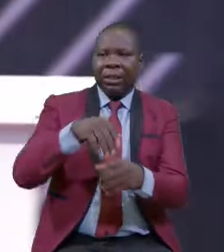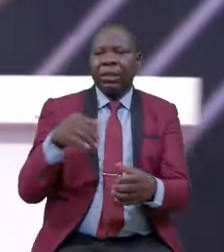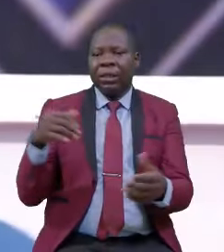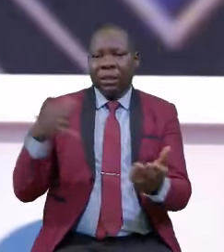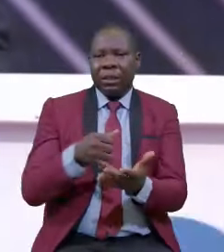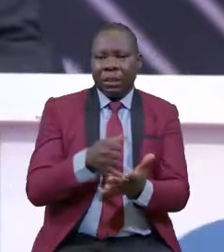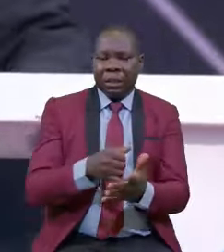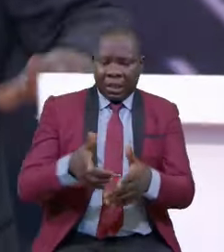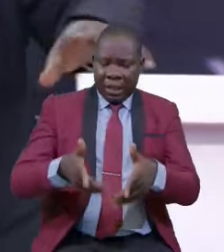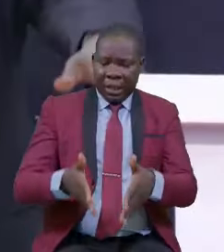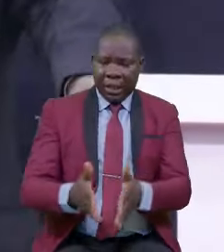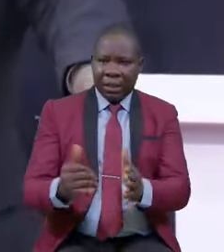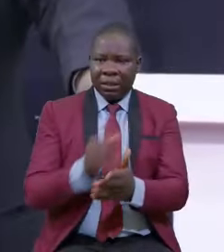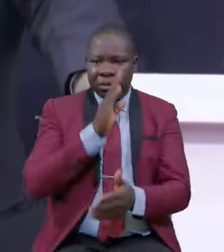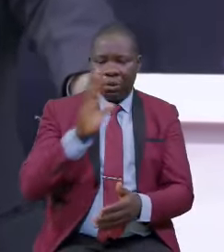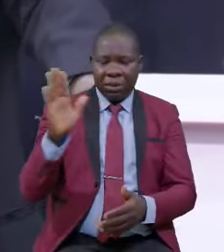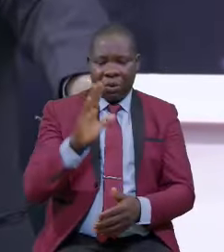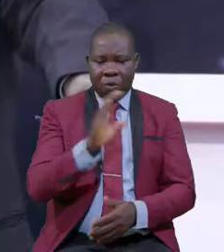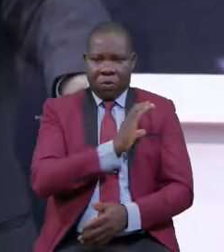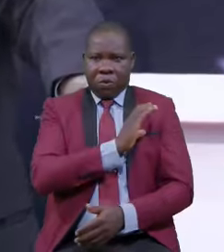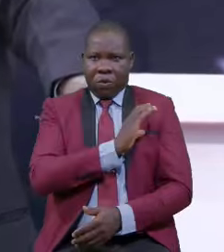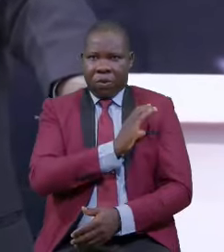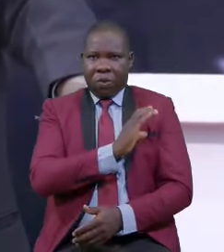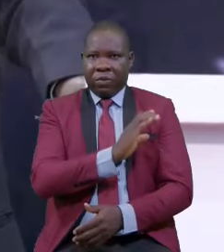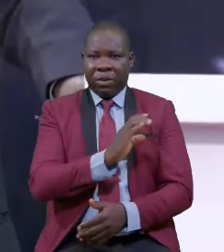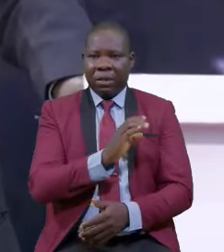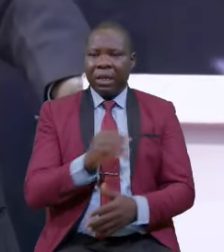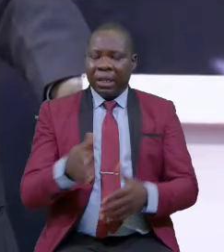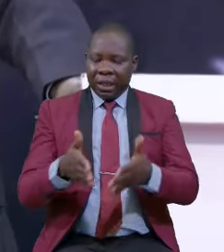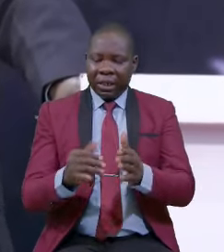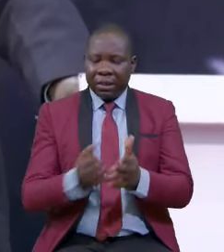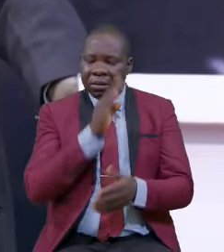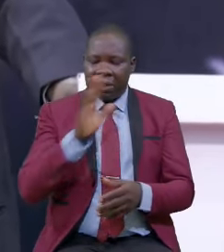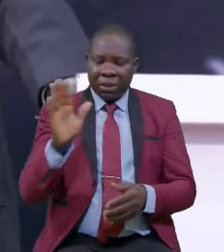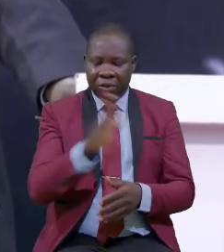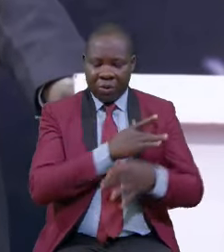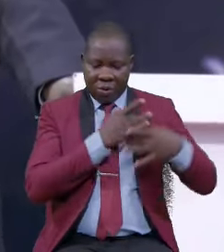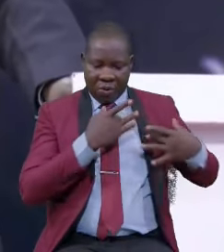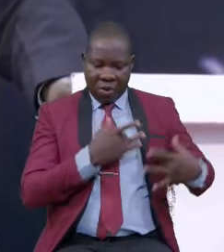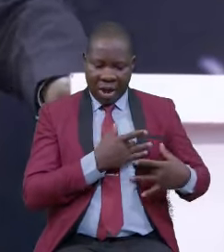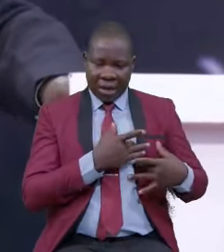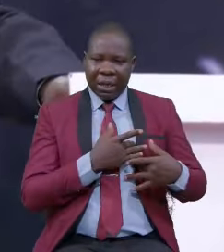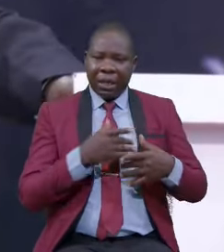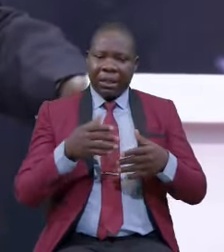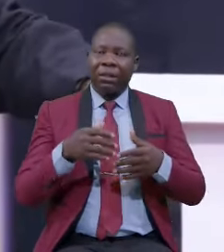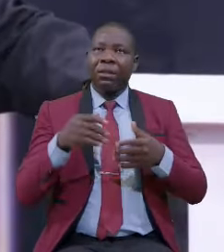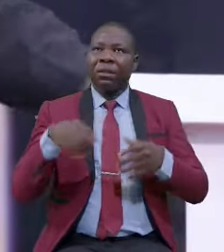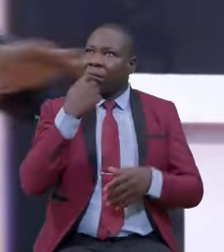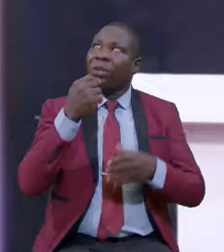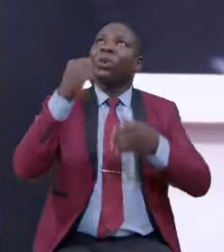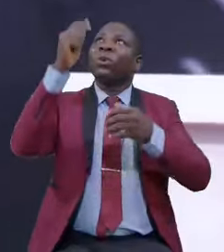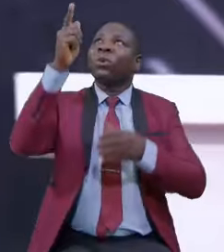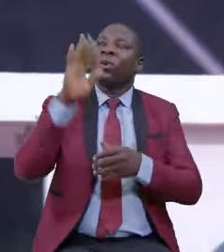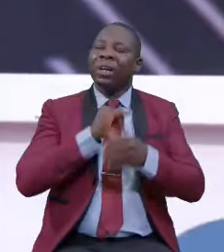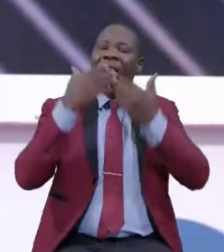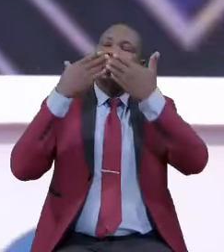build your heart that you know, Lord, I thank you. This word I study, this word I examine,